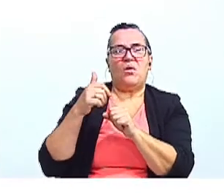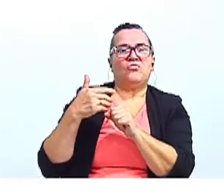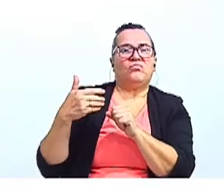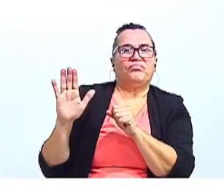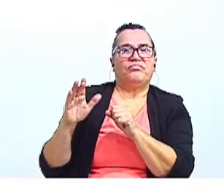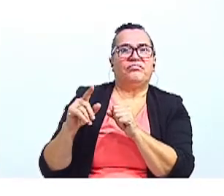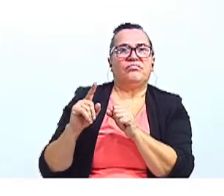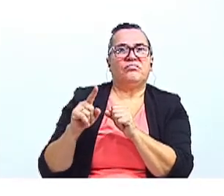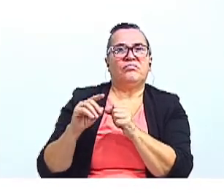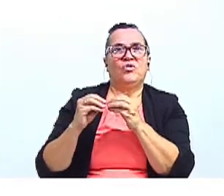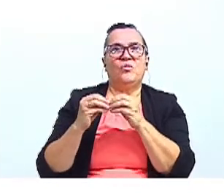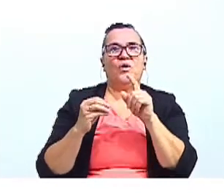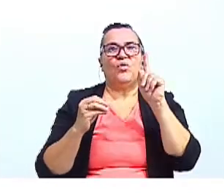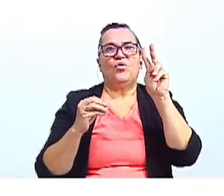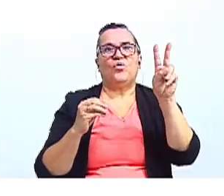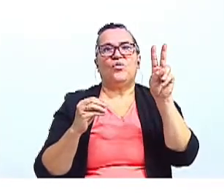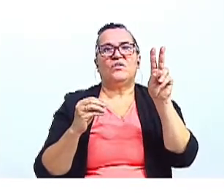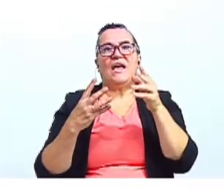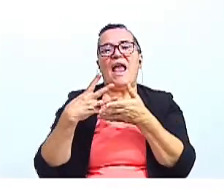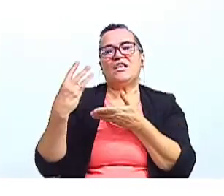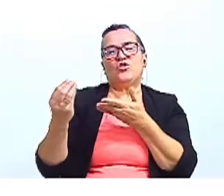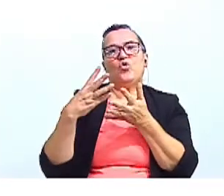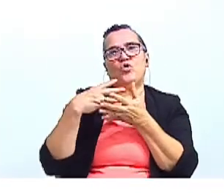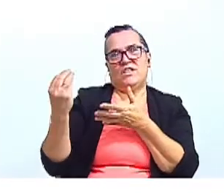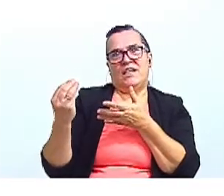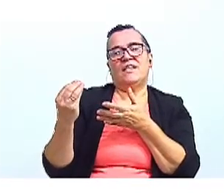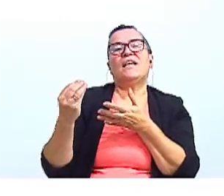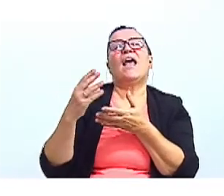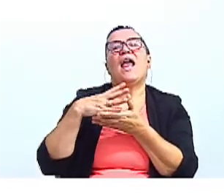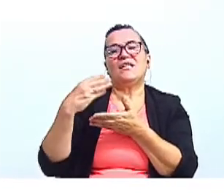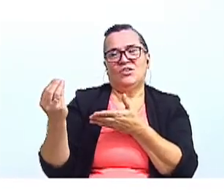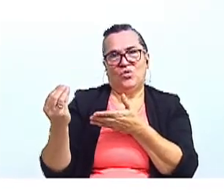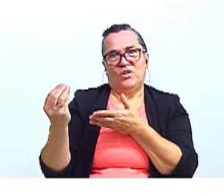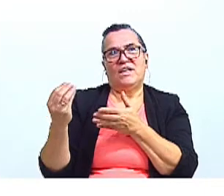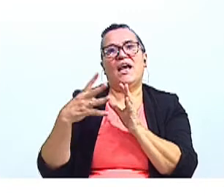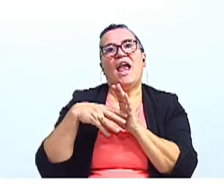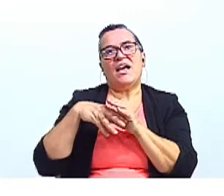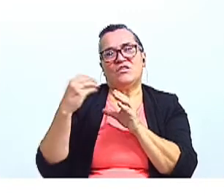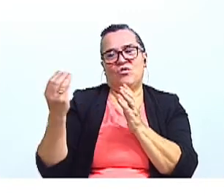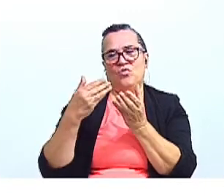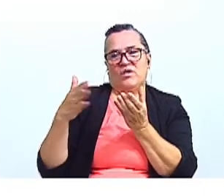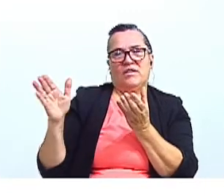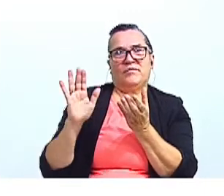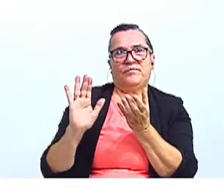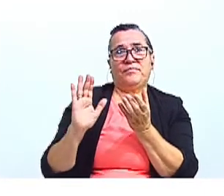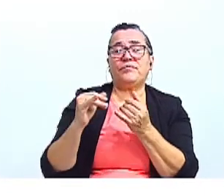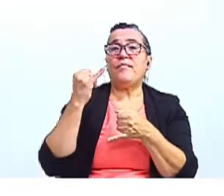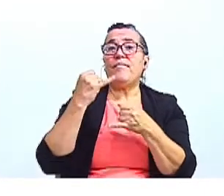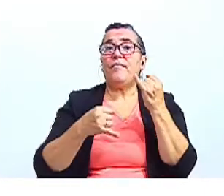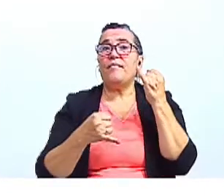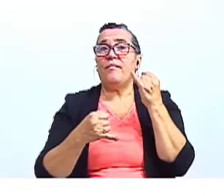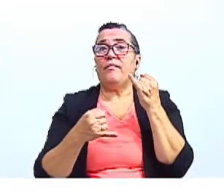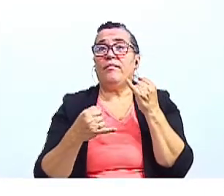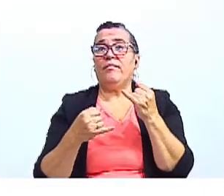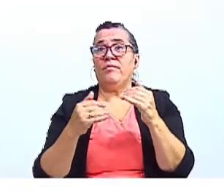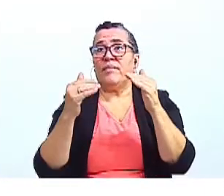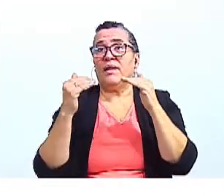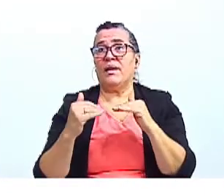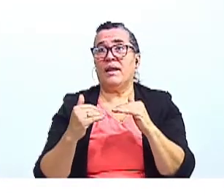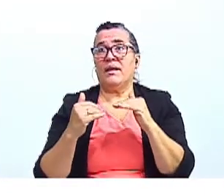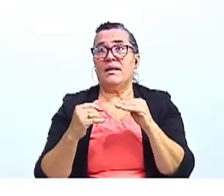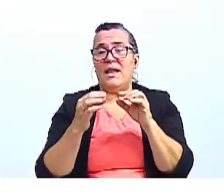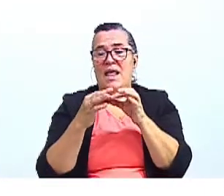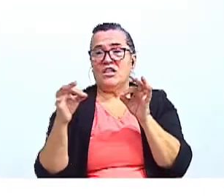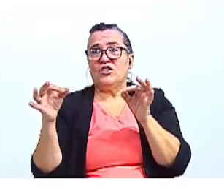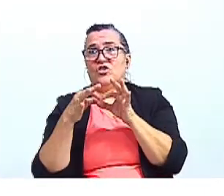it's word number 2 when you exclude somebody, right? So excluding. And finally here we have it is the sentence. It